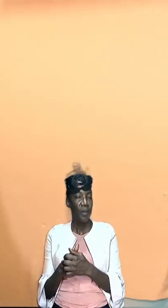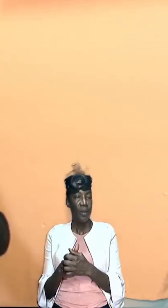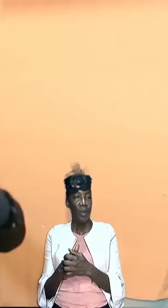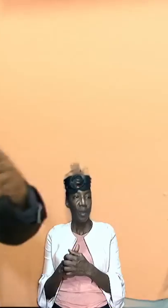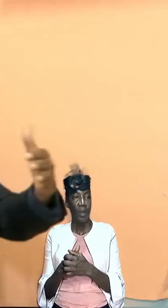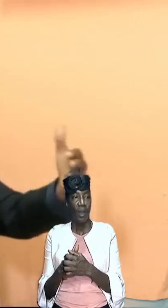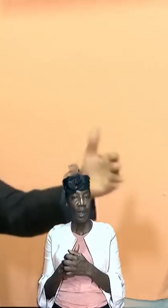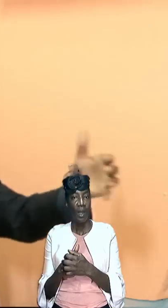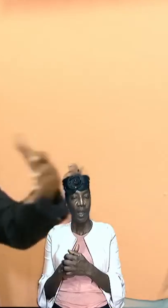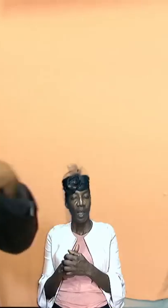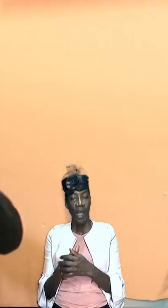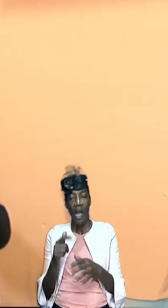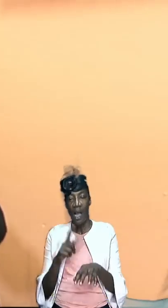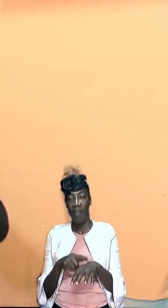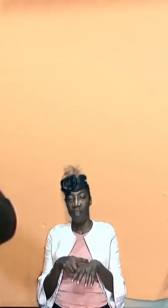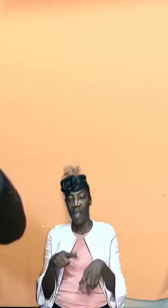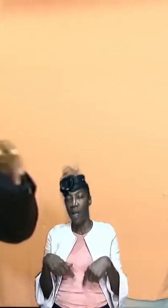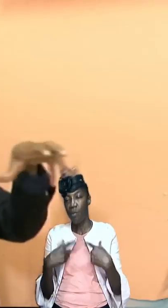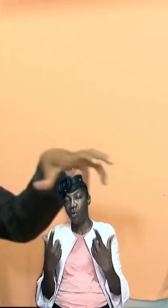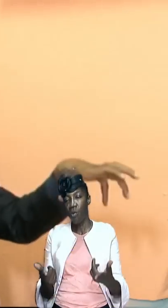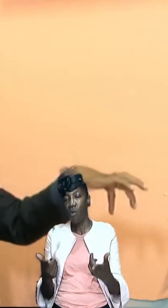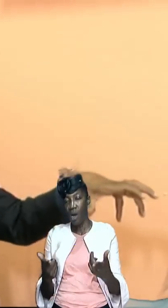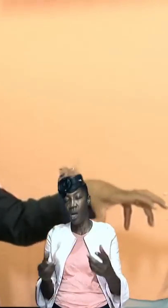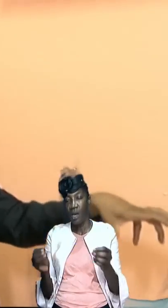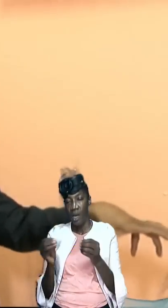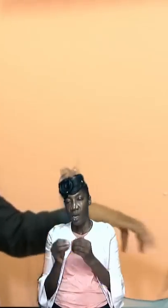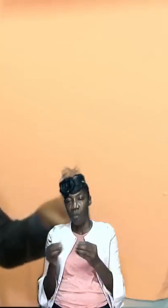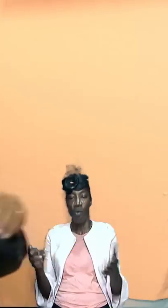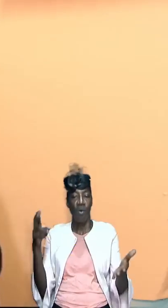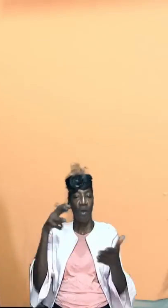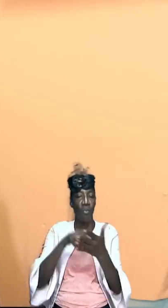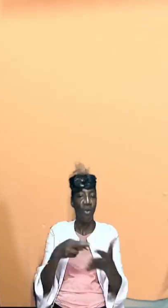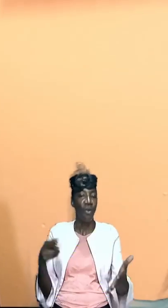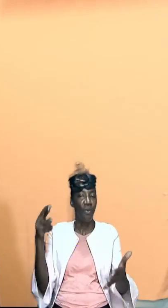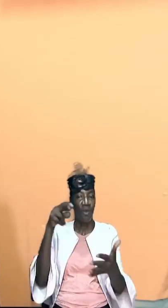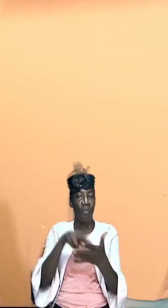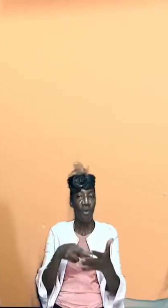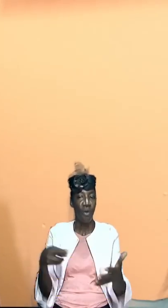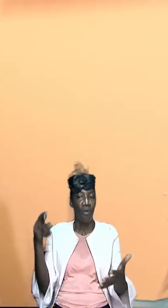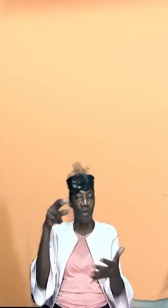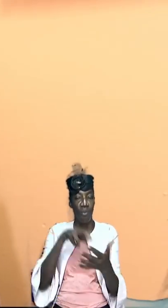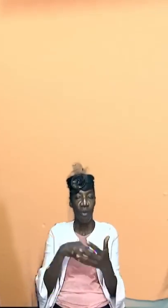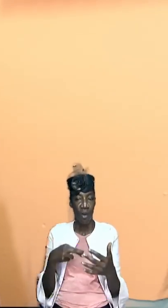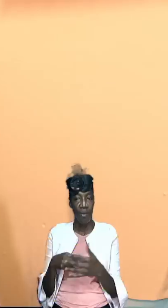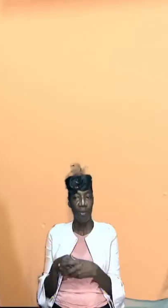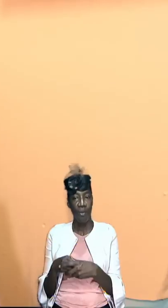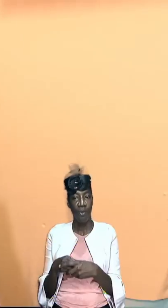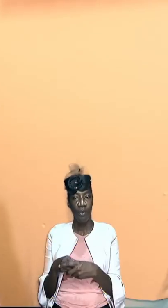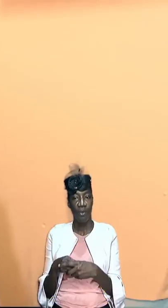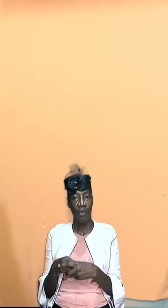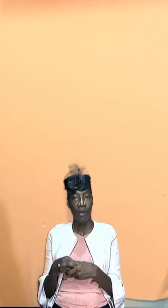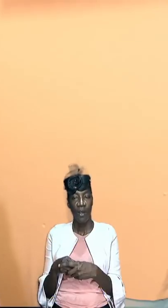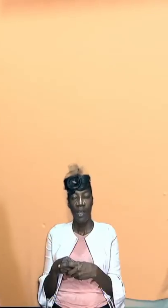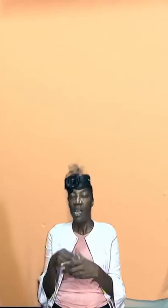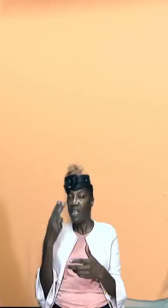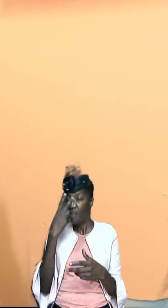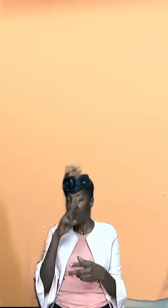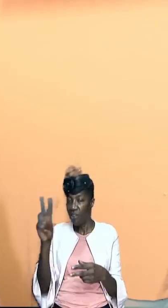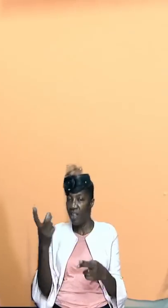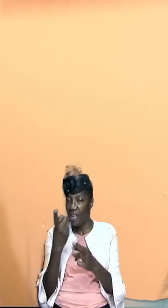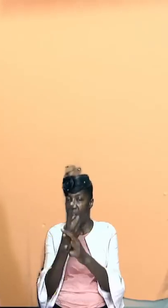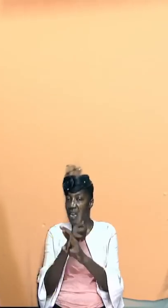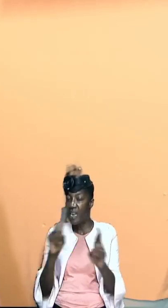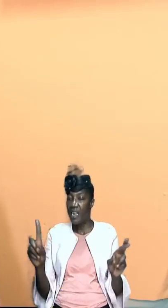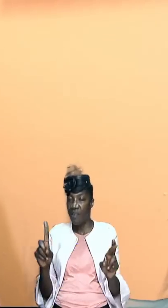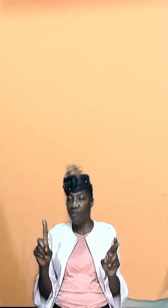And as time go on and the more reproduction takes place, is the more you are going to see the differences in